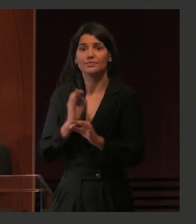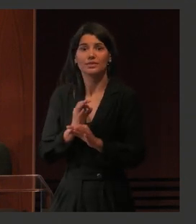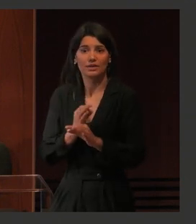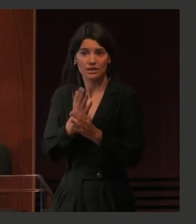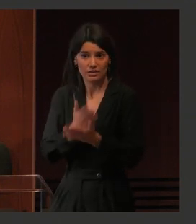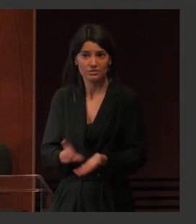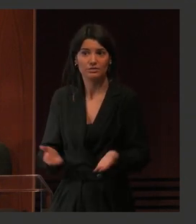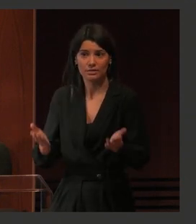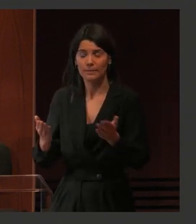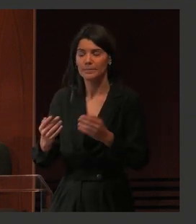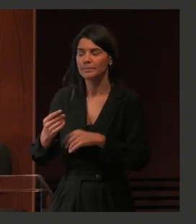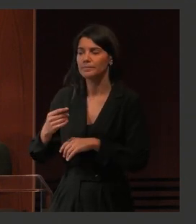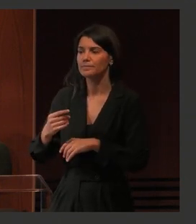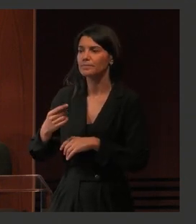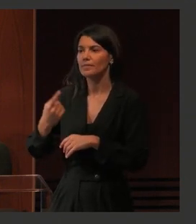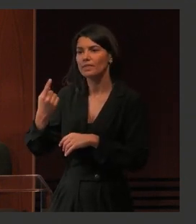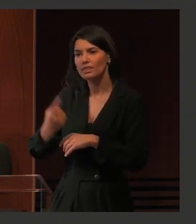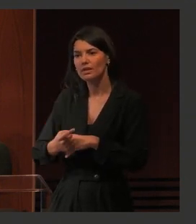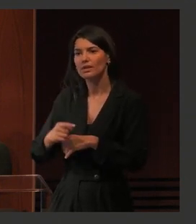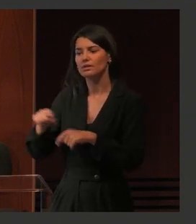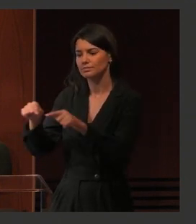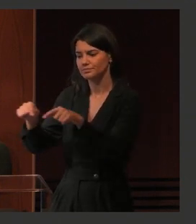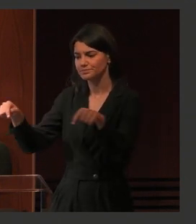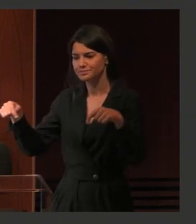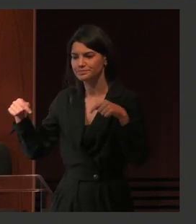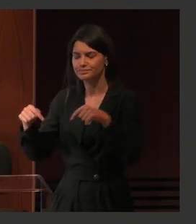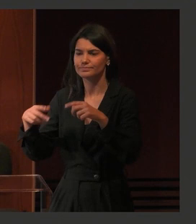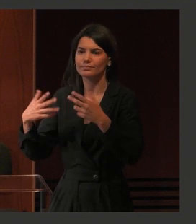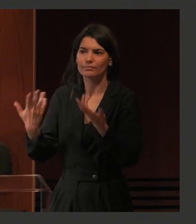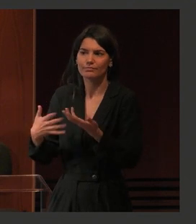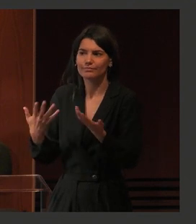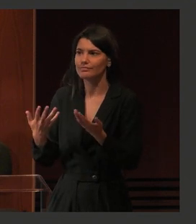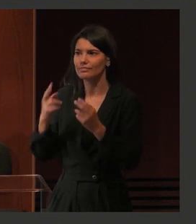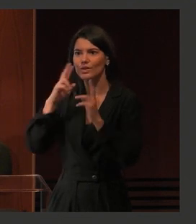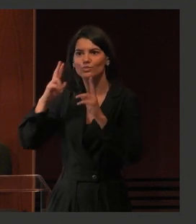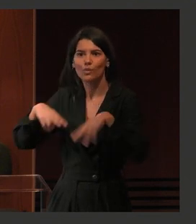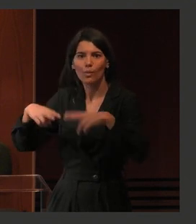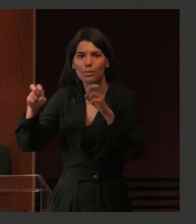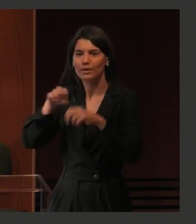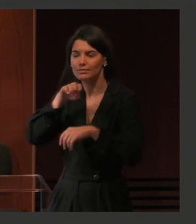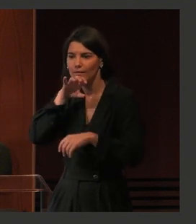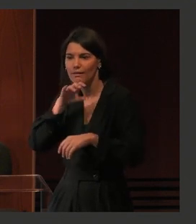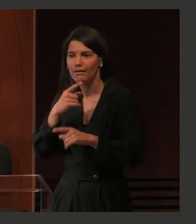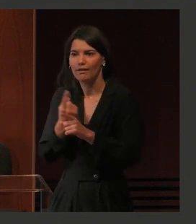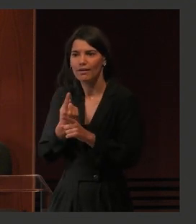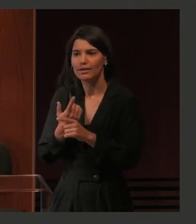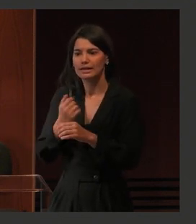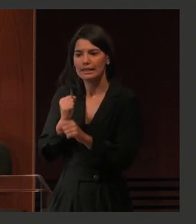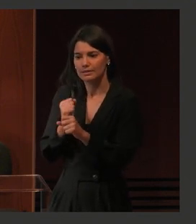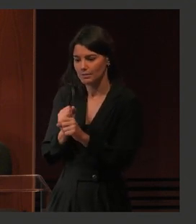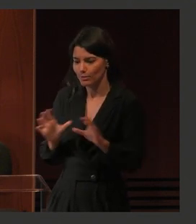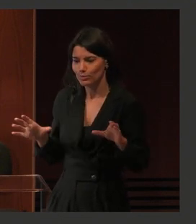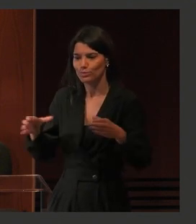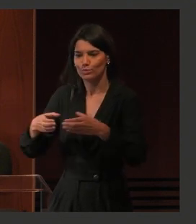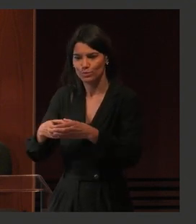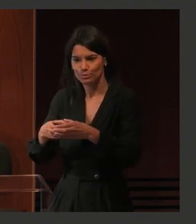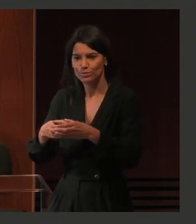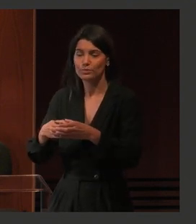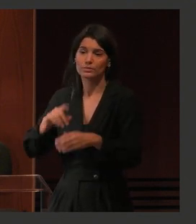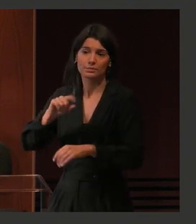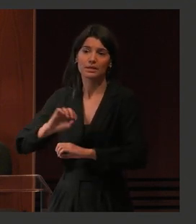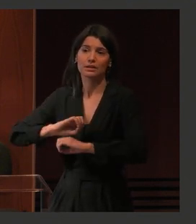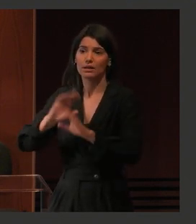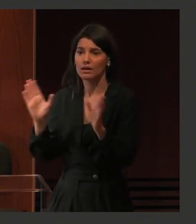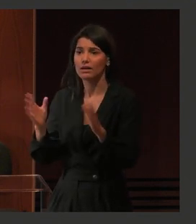to discover, to practice and share, a breakout place, to work in groups. And of course, it should be a